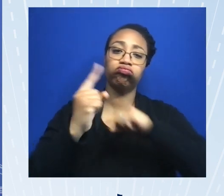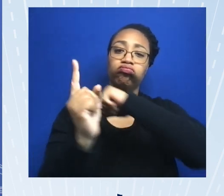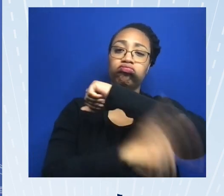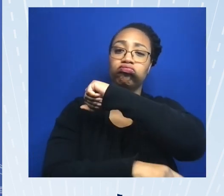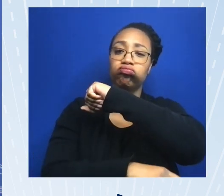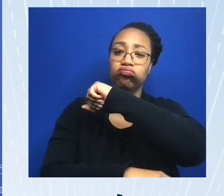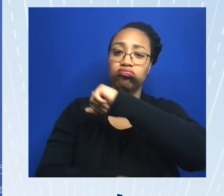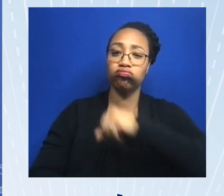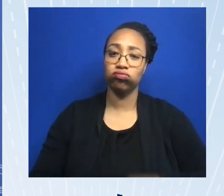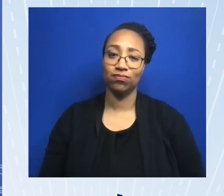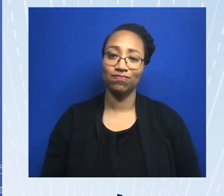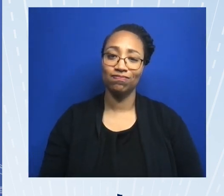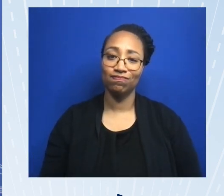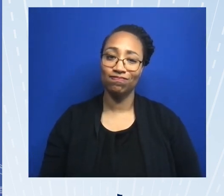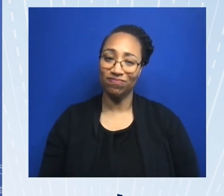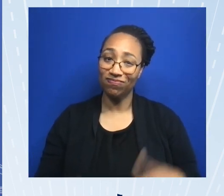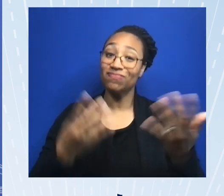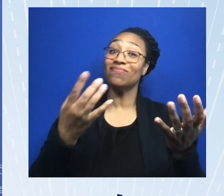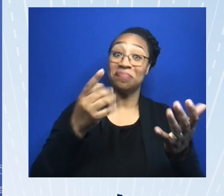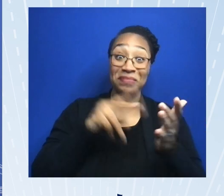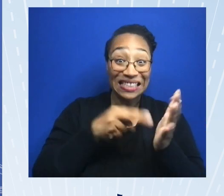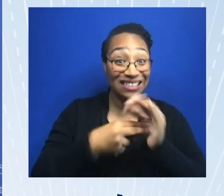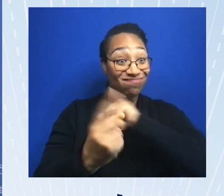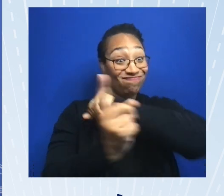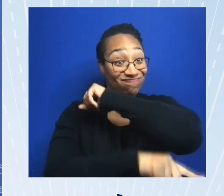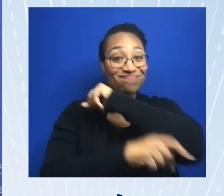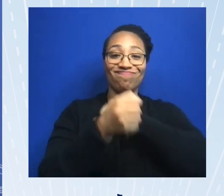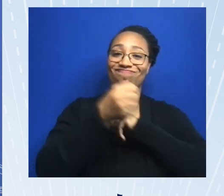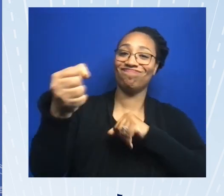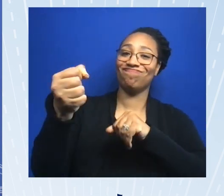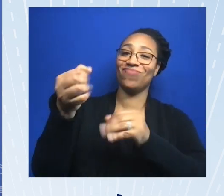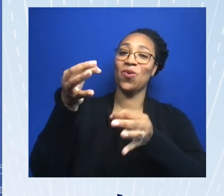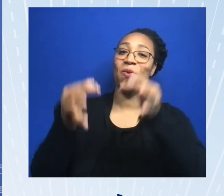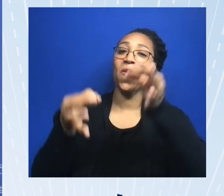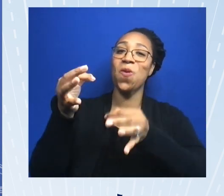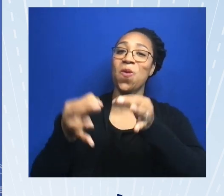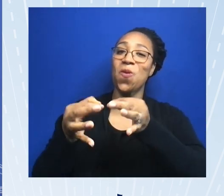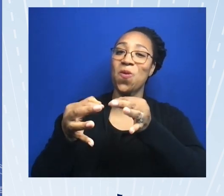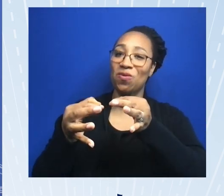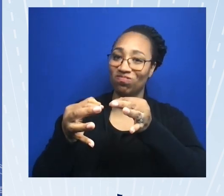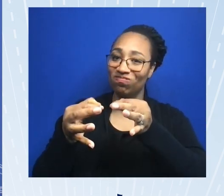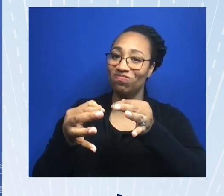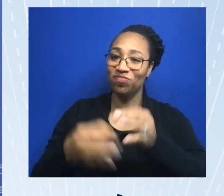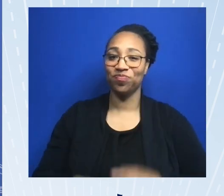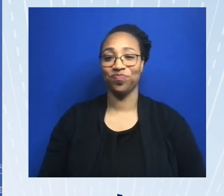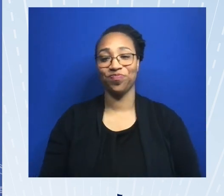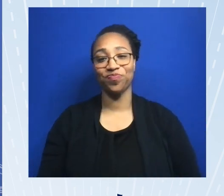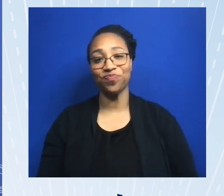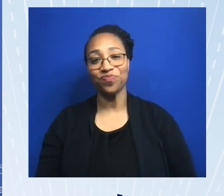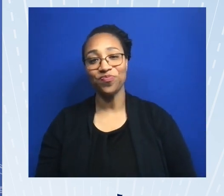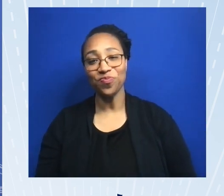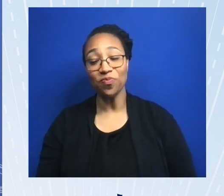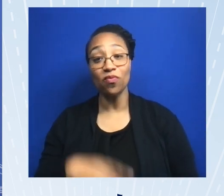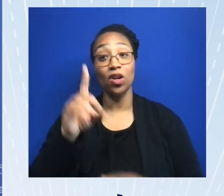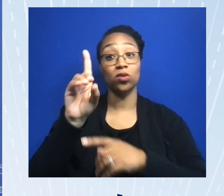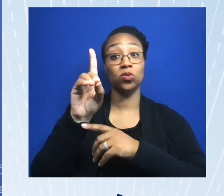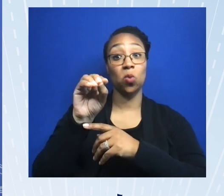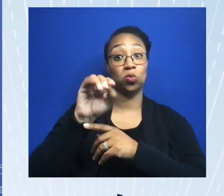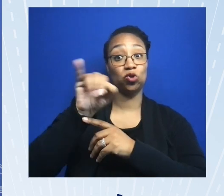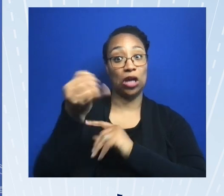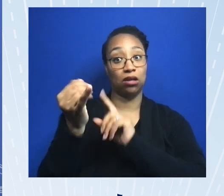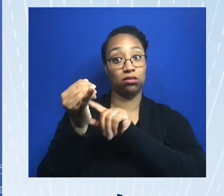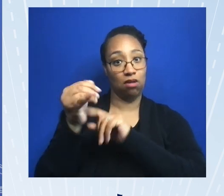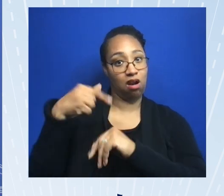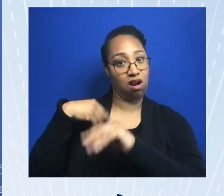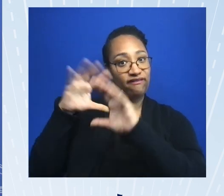new domestic terrorism section in the Department of Justice. We have increased intelligence sharing from the FBI and DHS